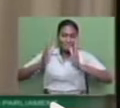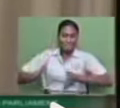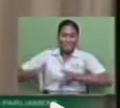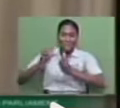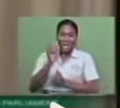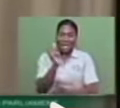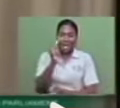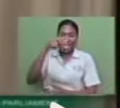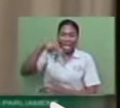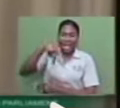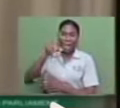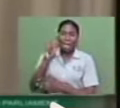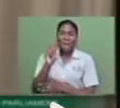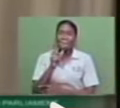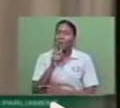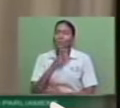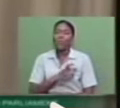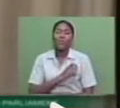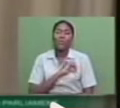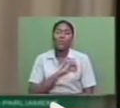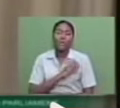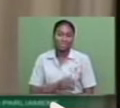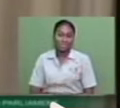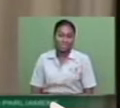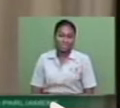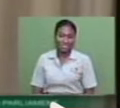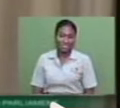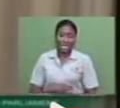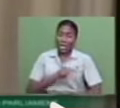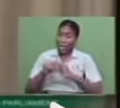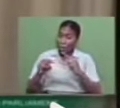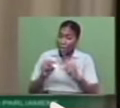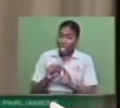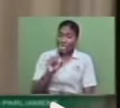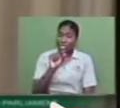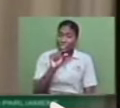When this exemption was brought to Parliament in 2016,